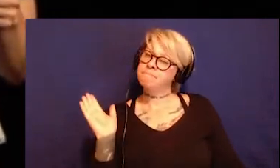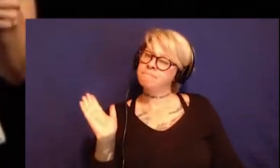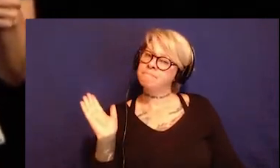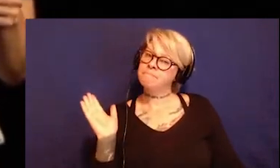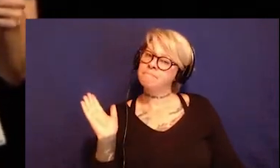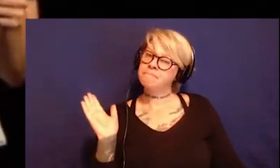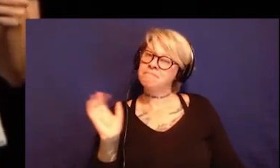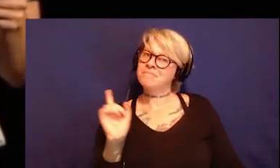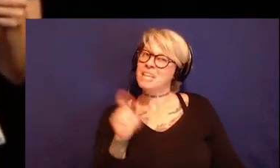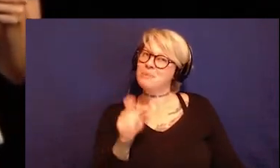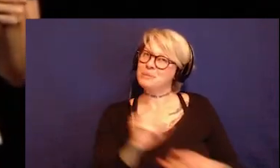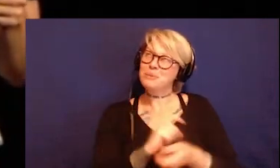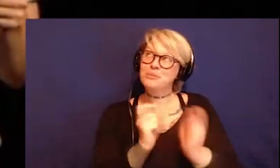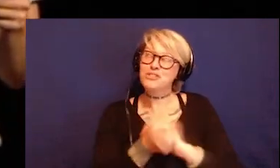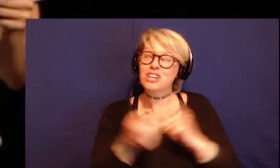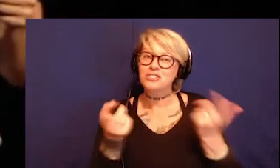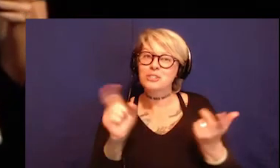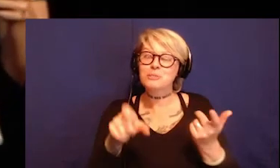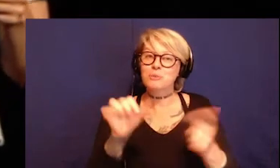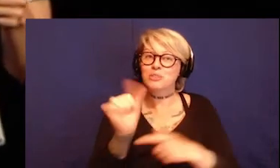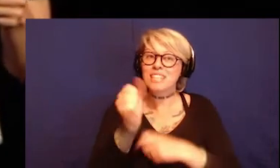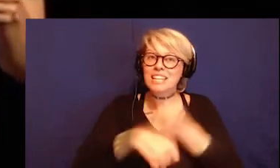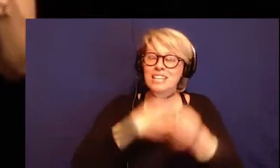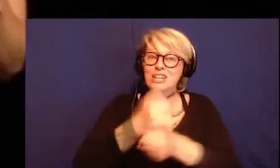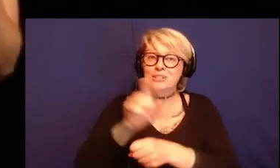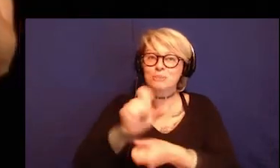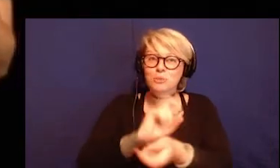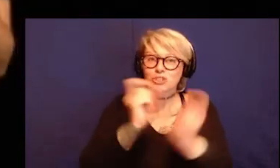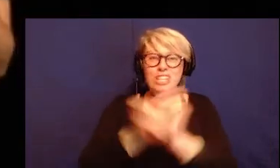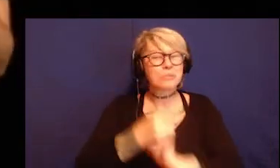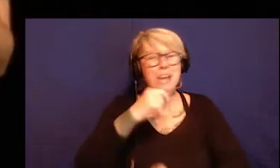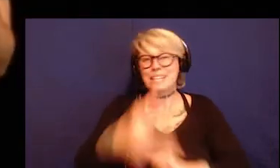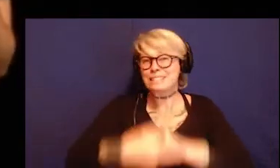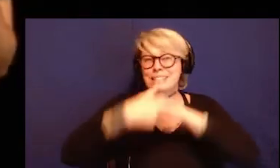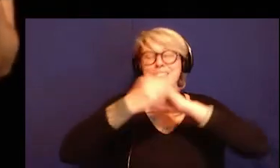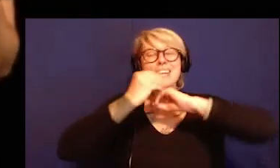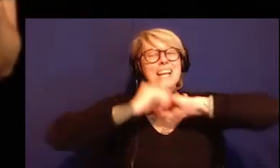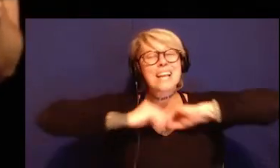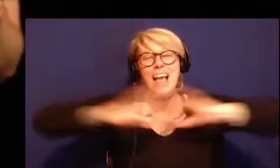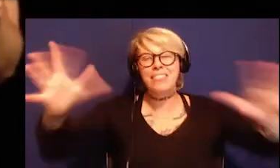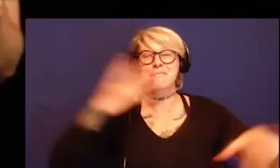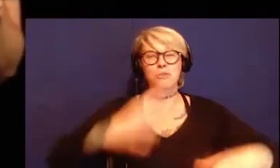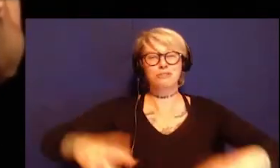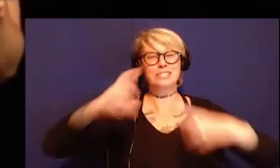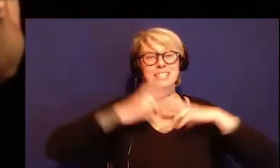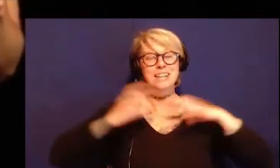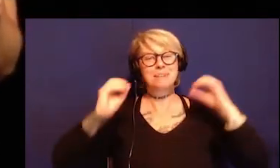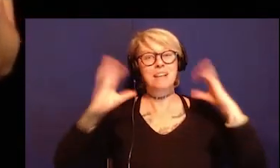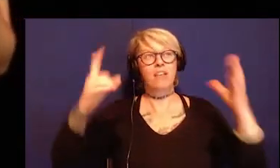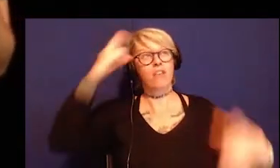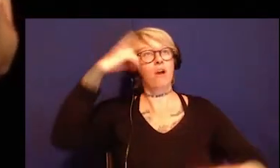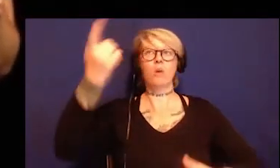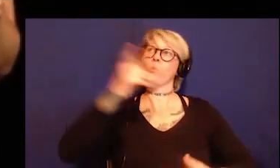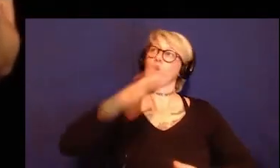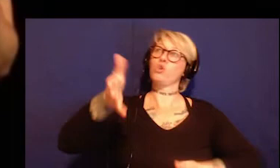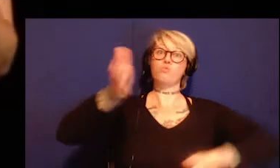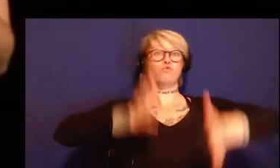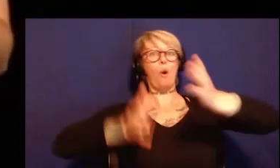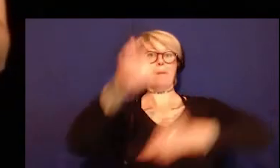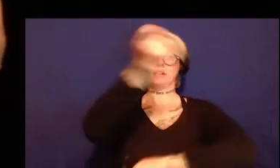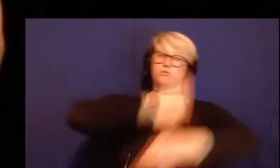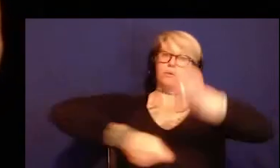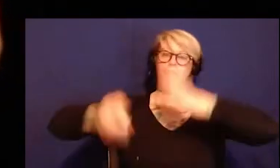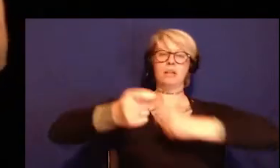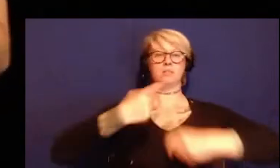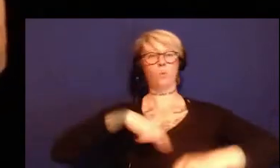Things are supposed to change. Like, in 10 years, so I didn't save anything for my retirement. I thought we'd all be replaced by robots by now and living